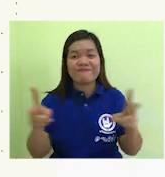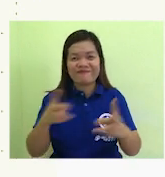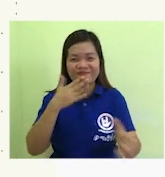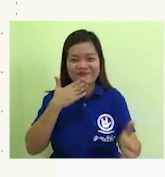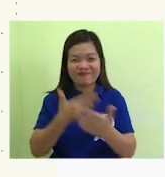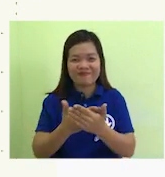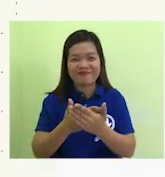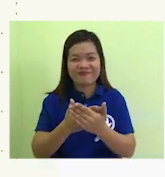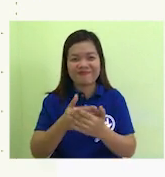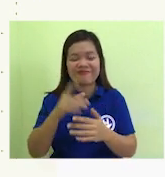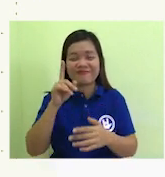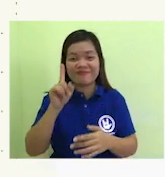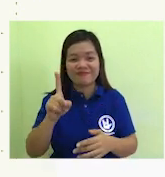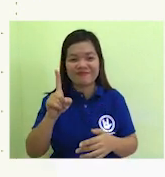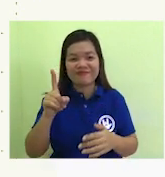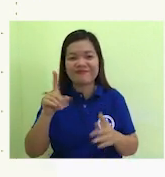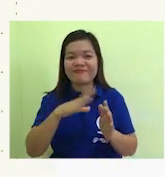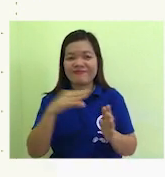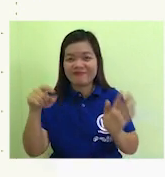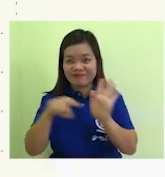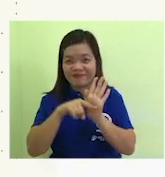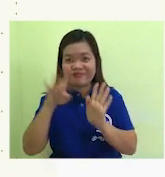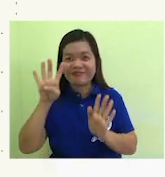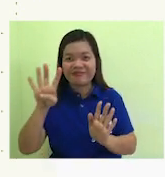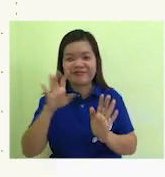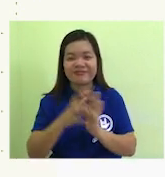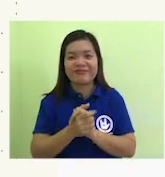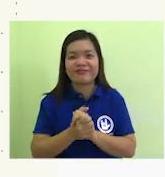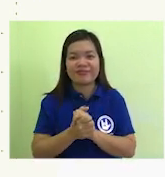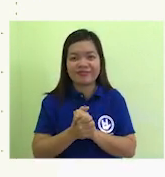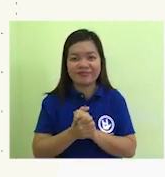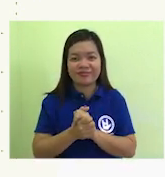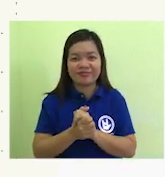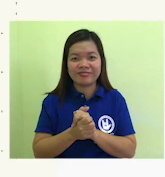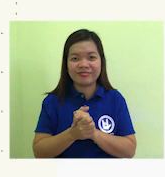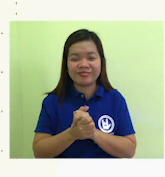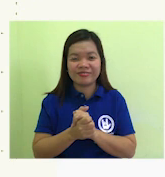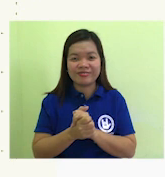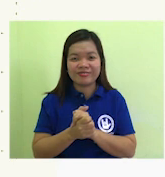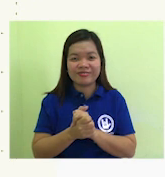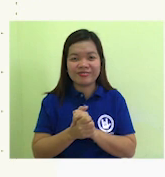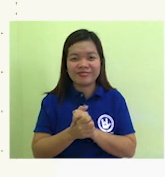Very good. 1, negative 4.